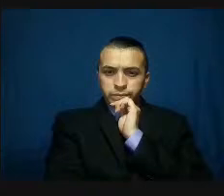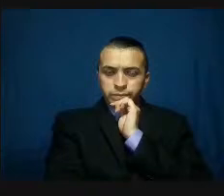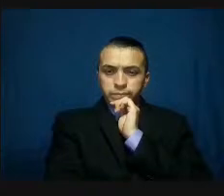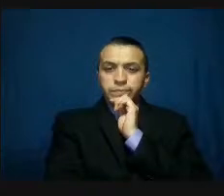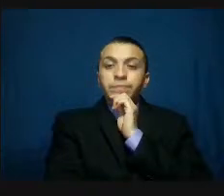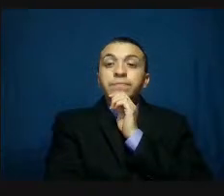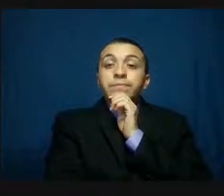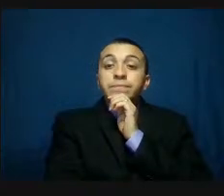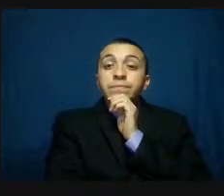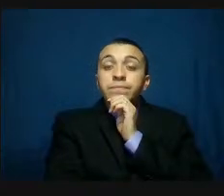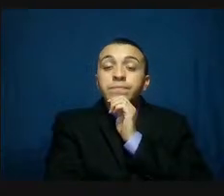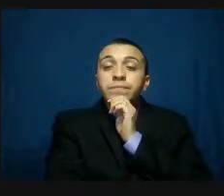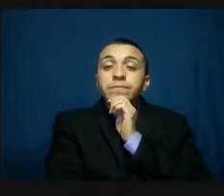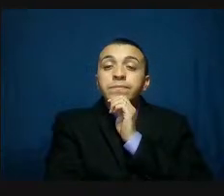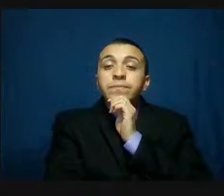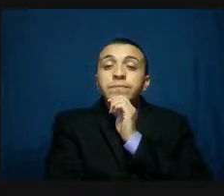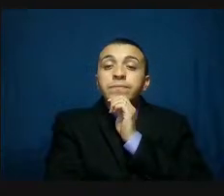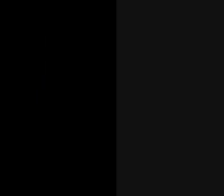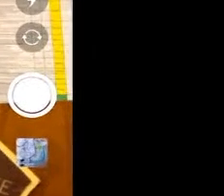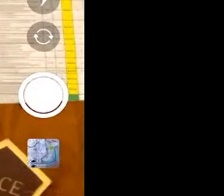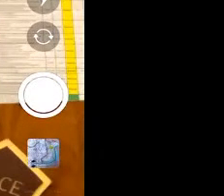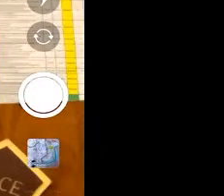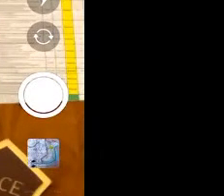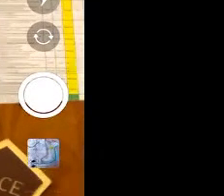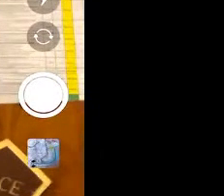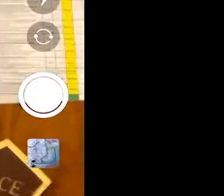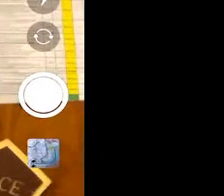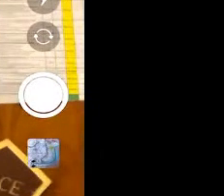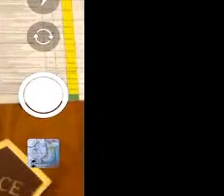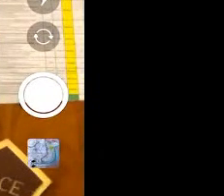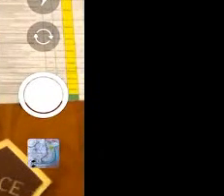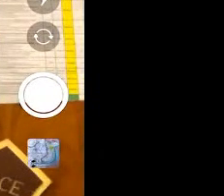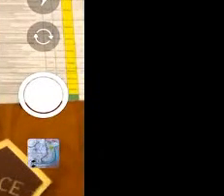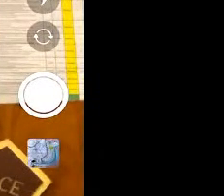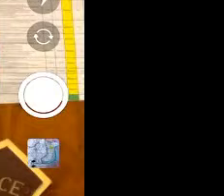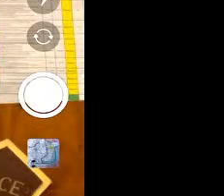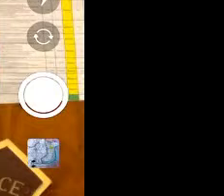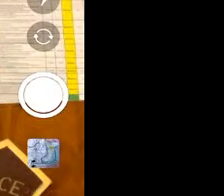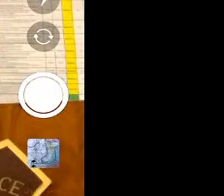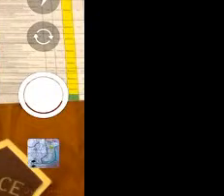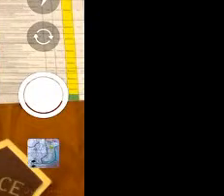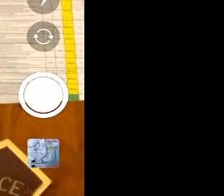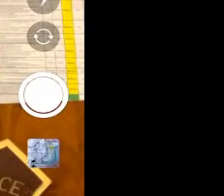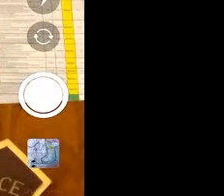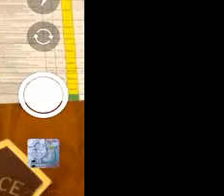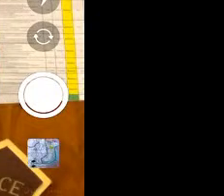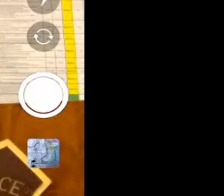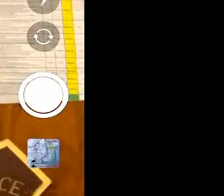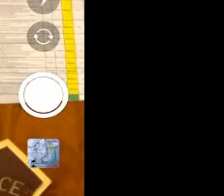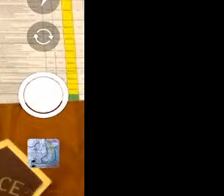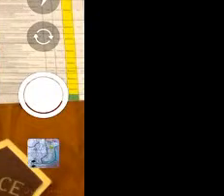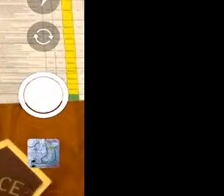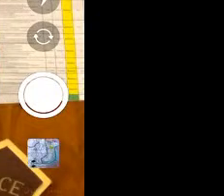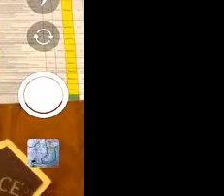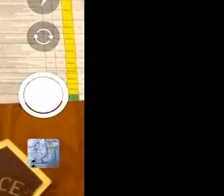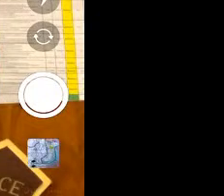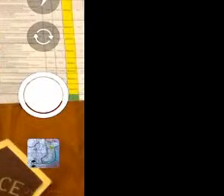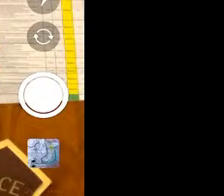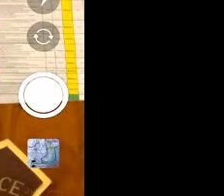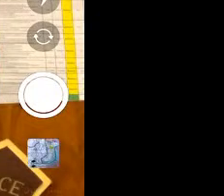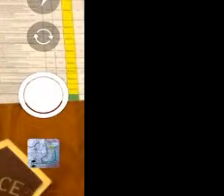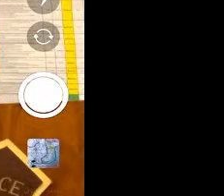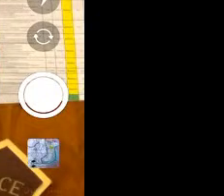that's like getting a fresh start there because you've had that filter, trying to filter out smoke for the last couple